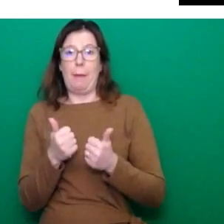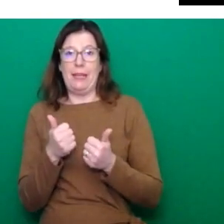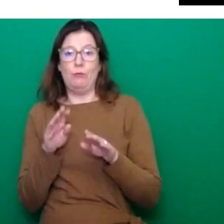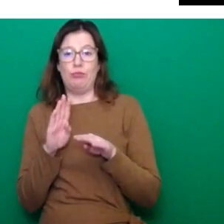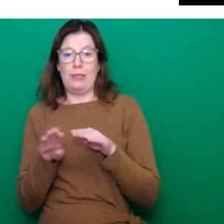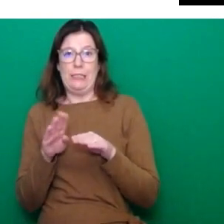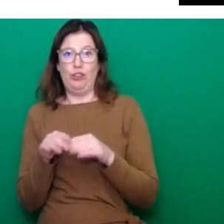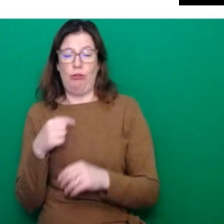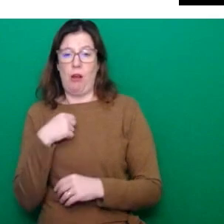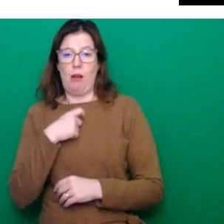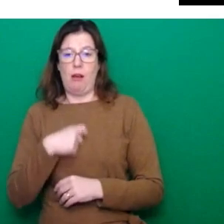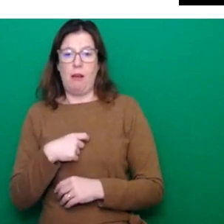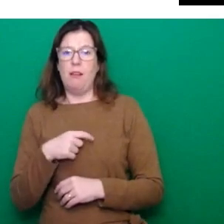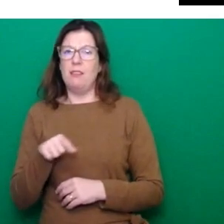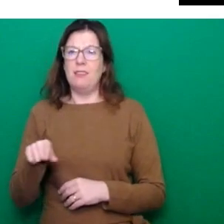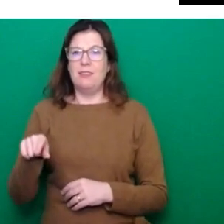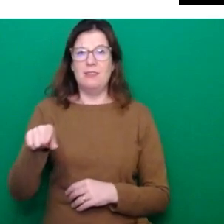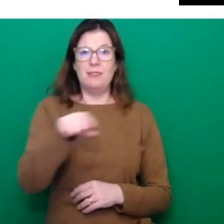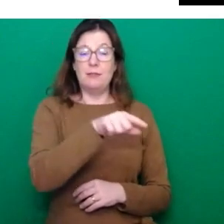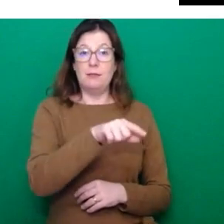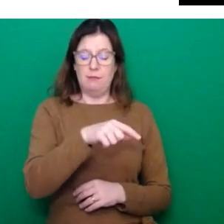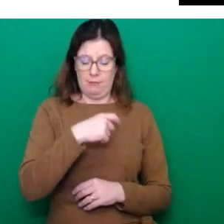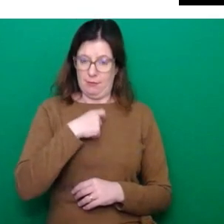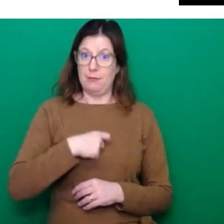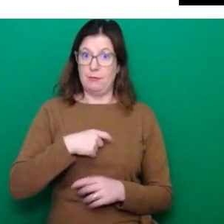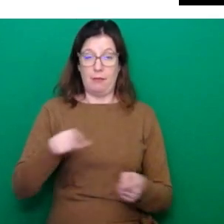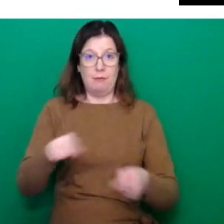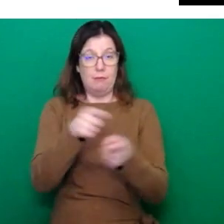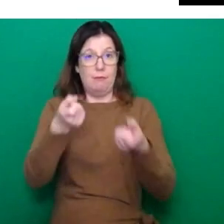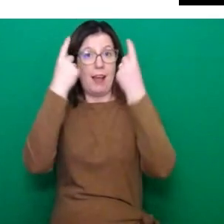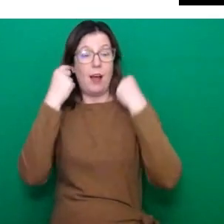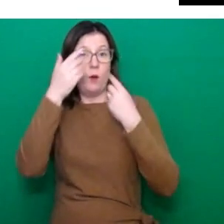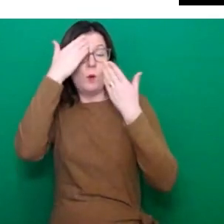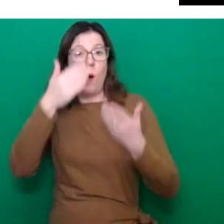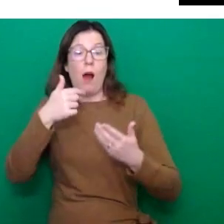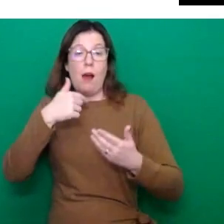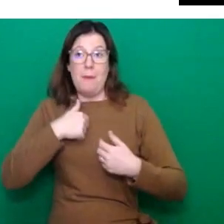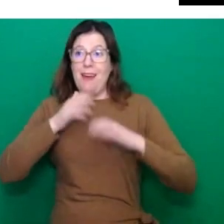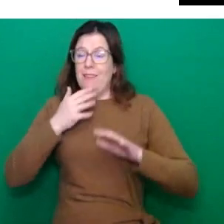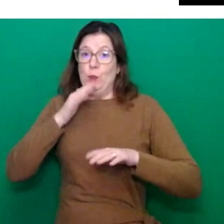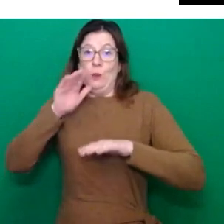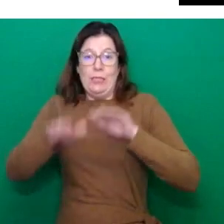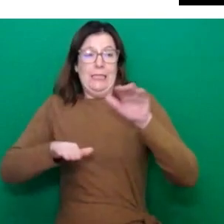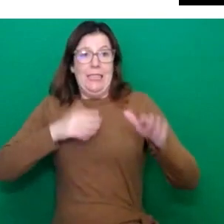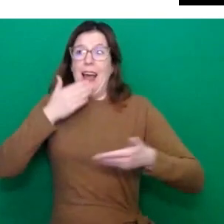and no one knows what that is, because and then you have to explain. And initially, you're